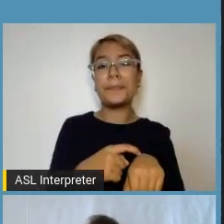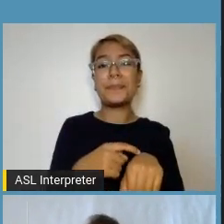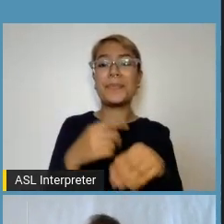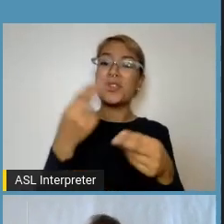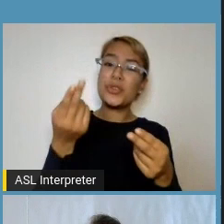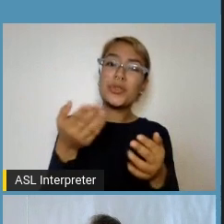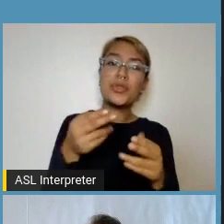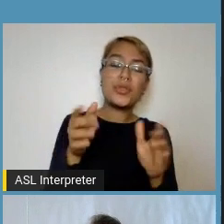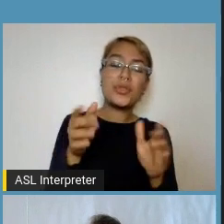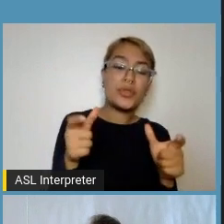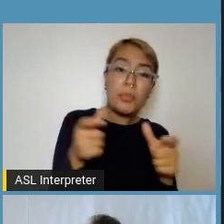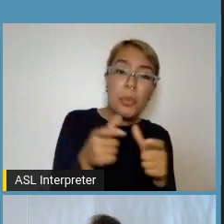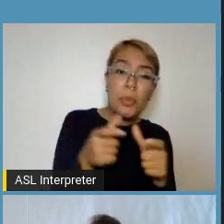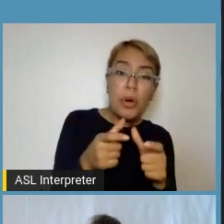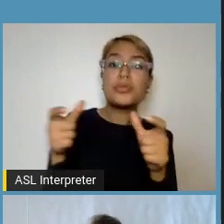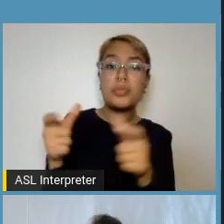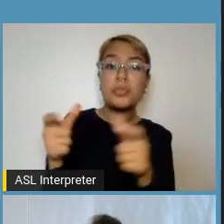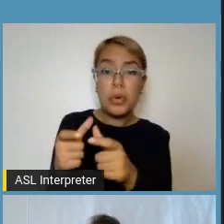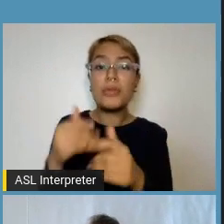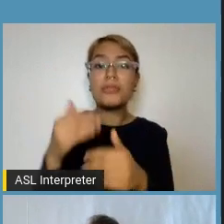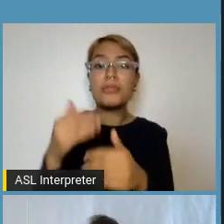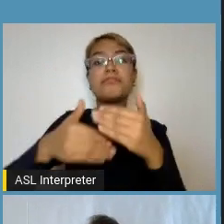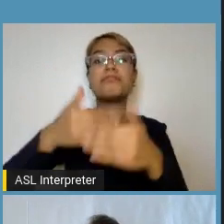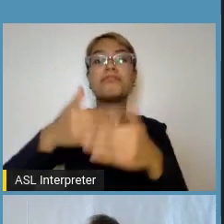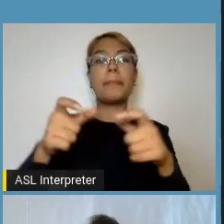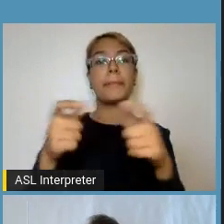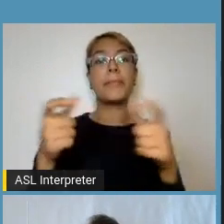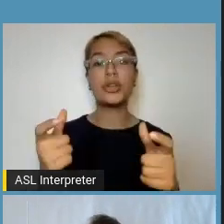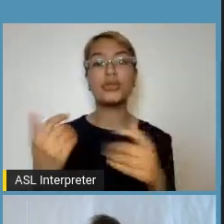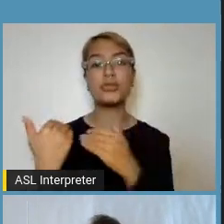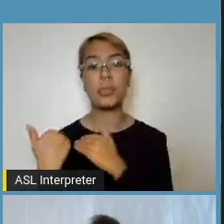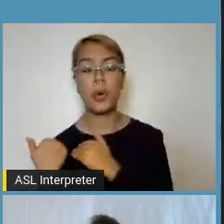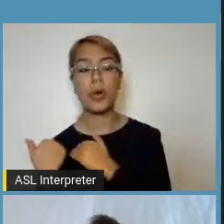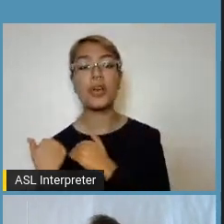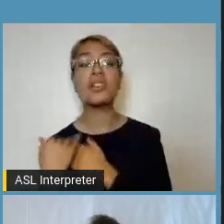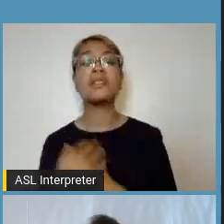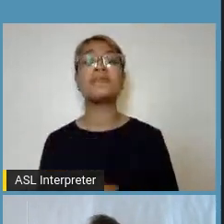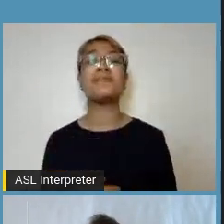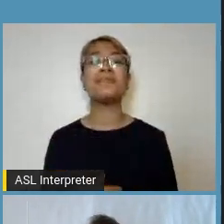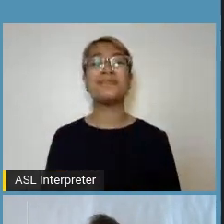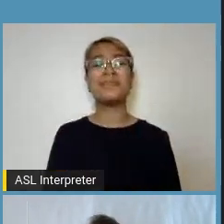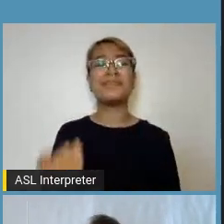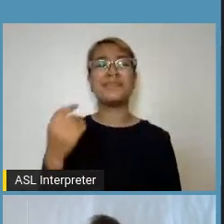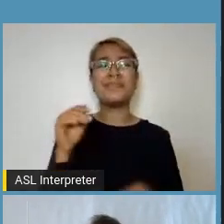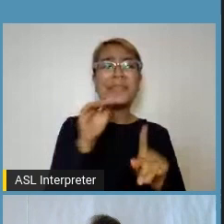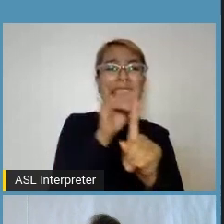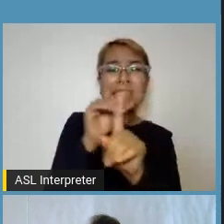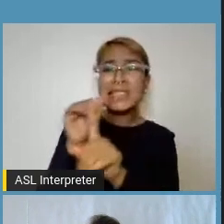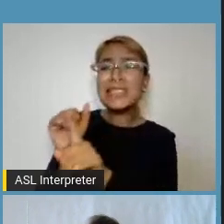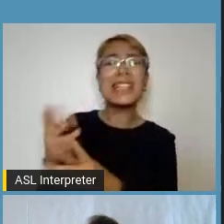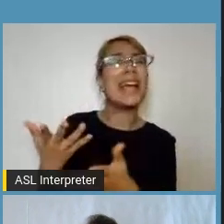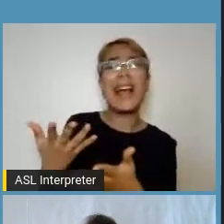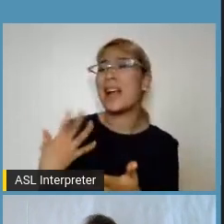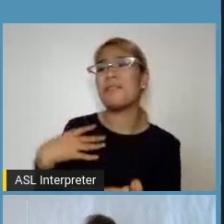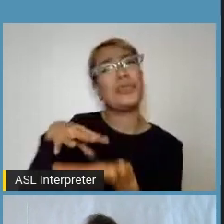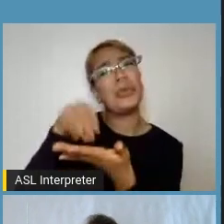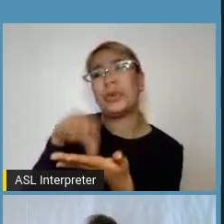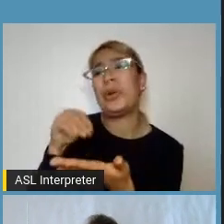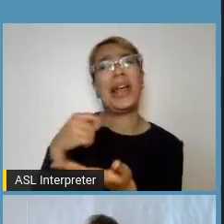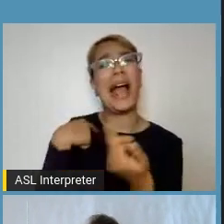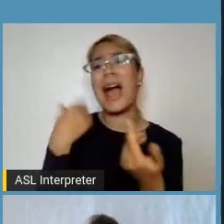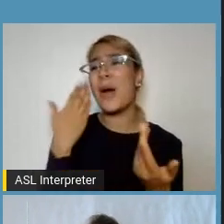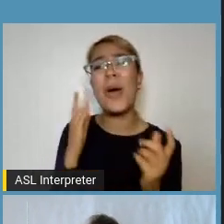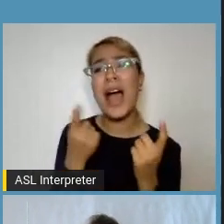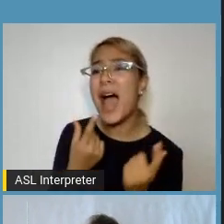expectations. I let my superiors know that this was a learning curve for me and to be patient while I learned the ropes.